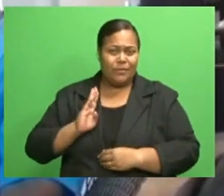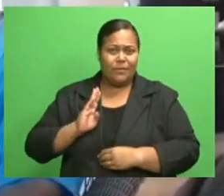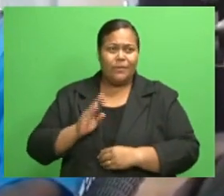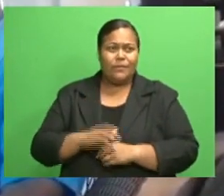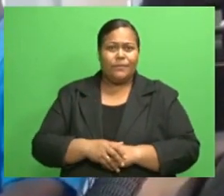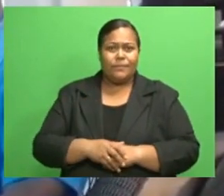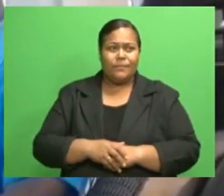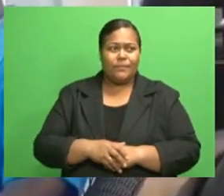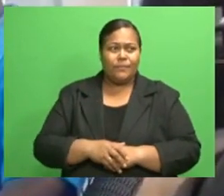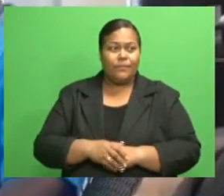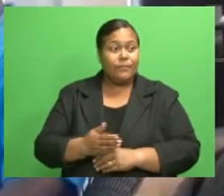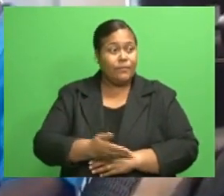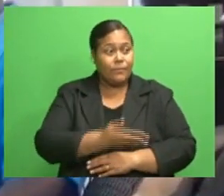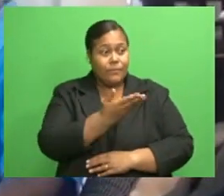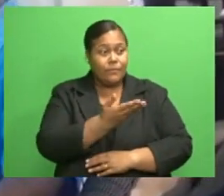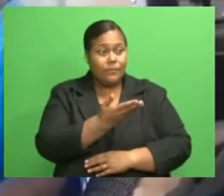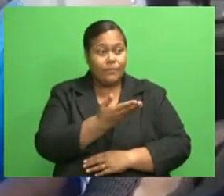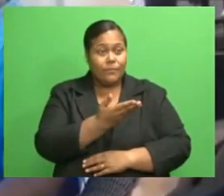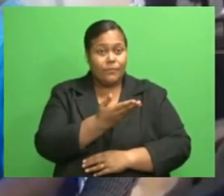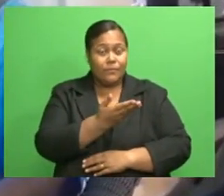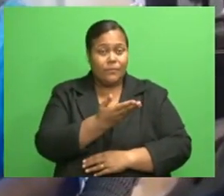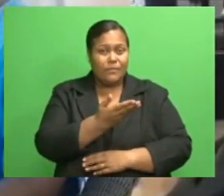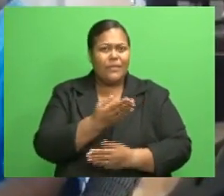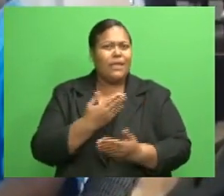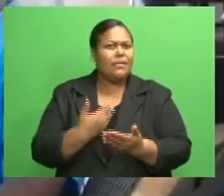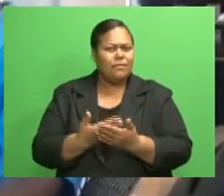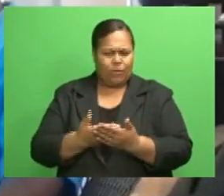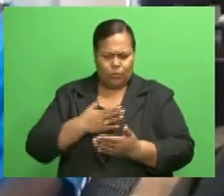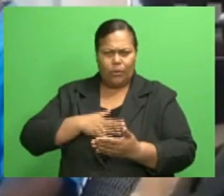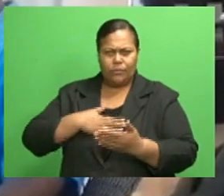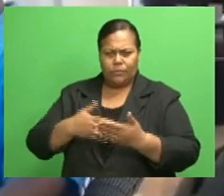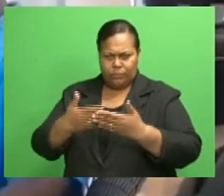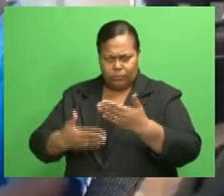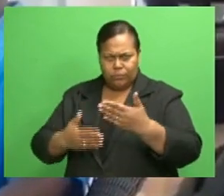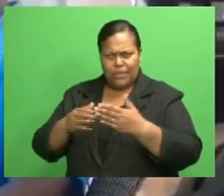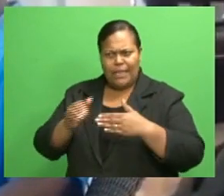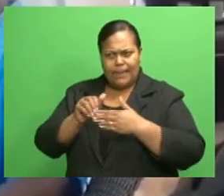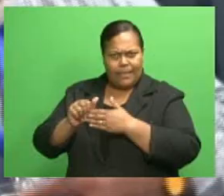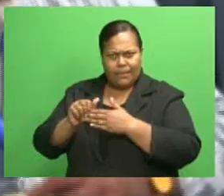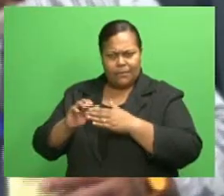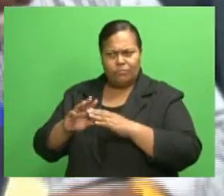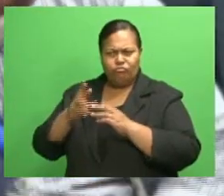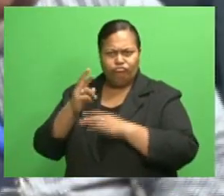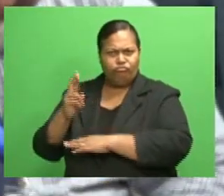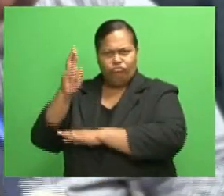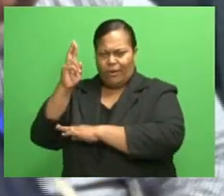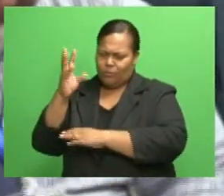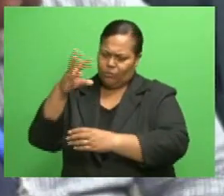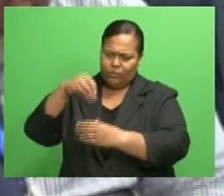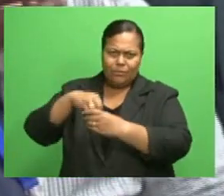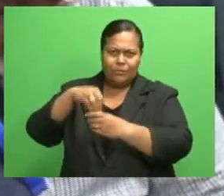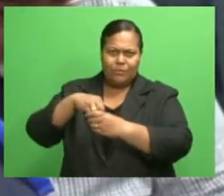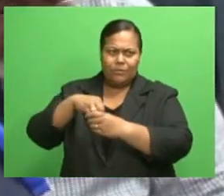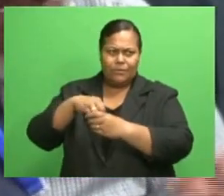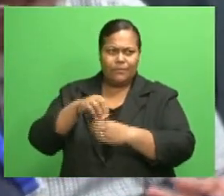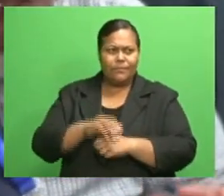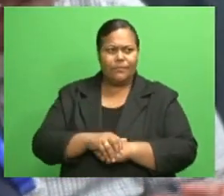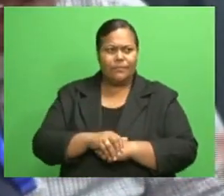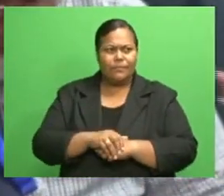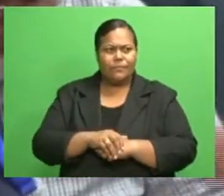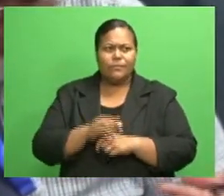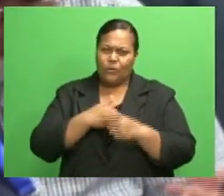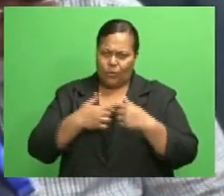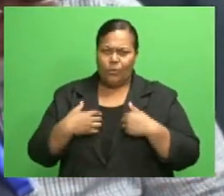demand that the caucus representatives be also included. If we allow them in, we have an issue